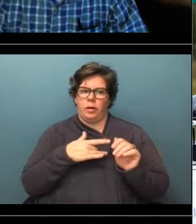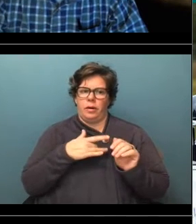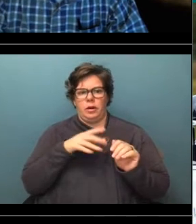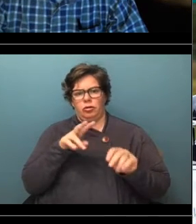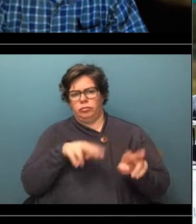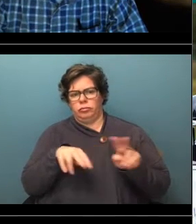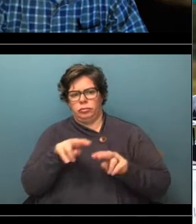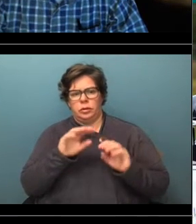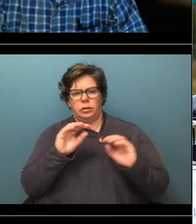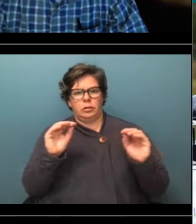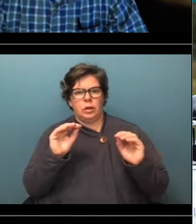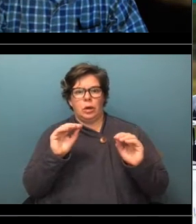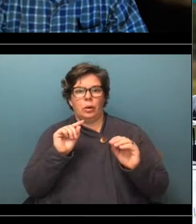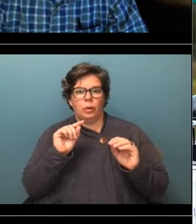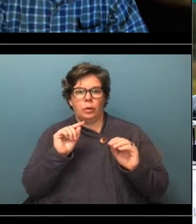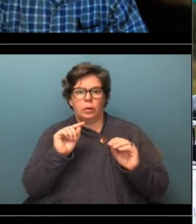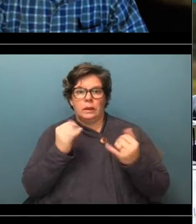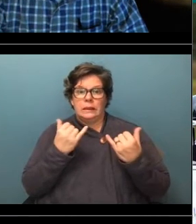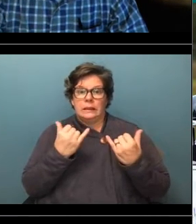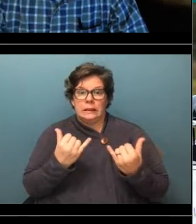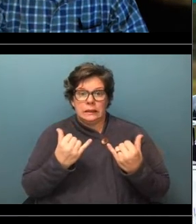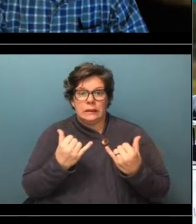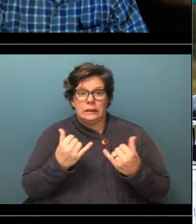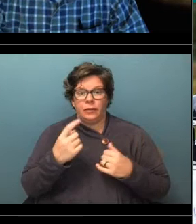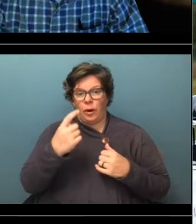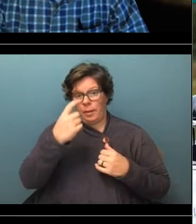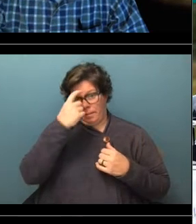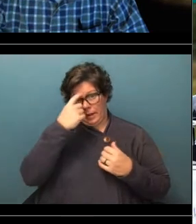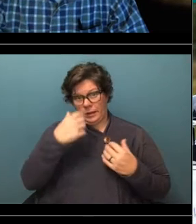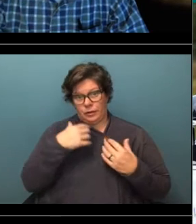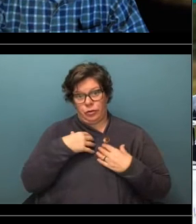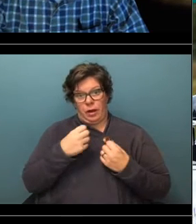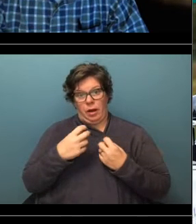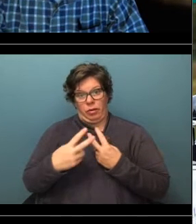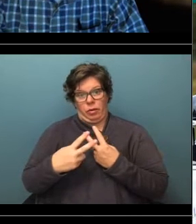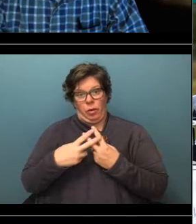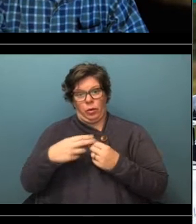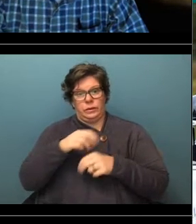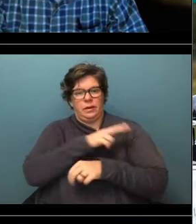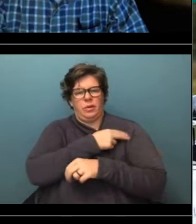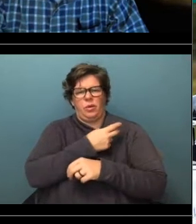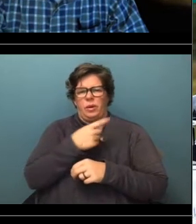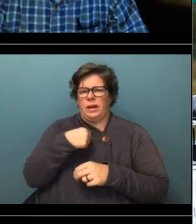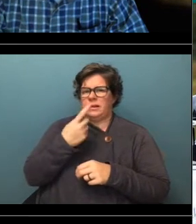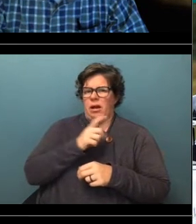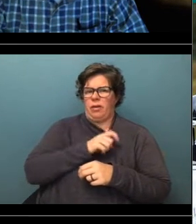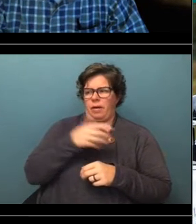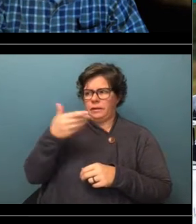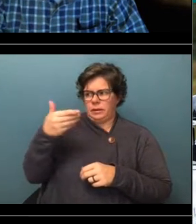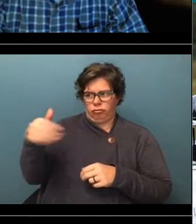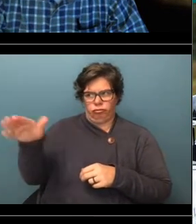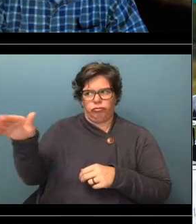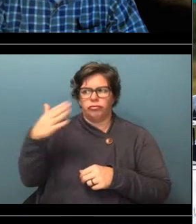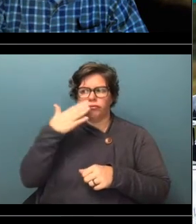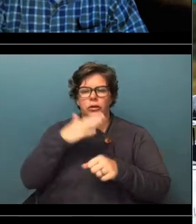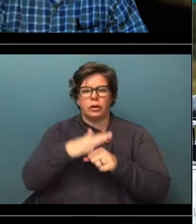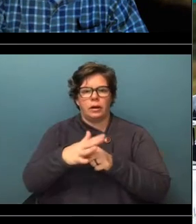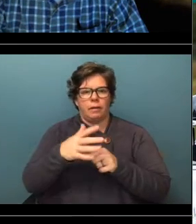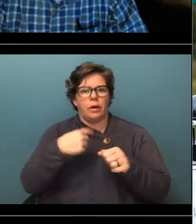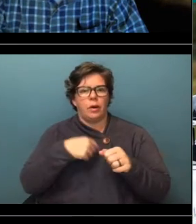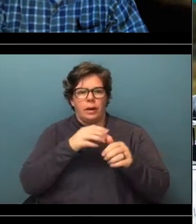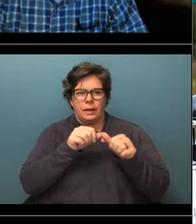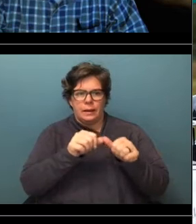there is no imminent need for a mental hold, we usually tell the officers to clear the scene, and then they go on their merry way for patrol, and we